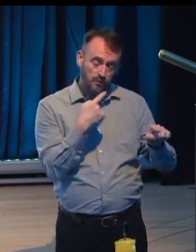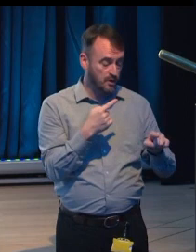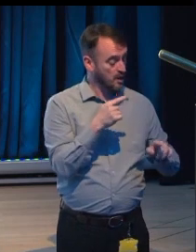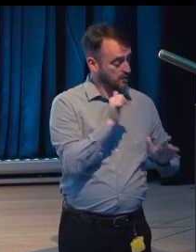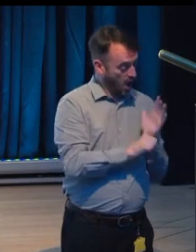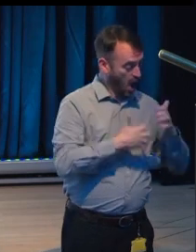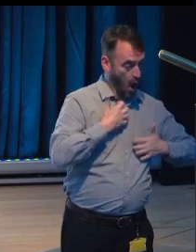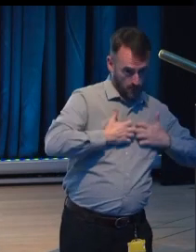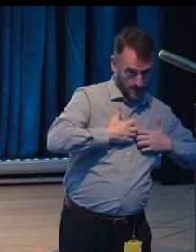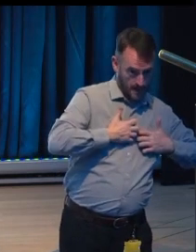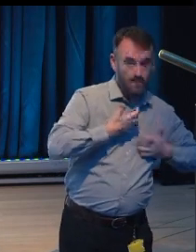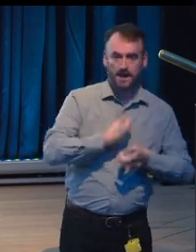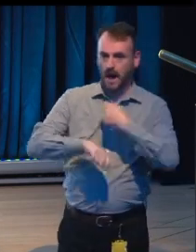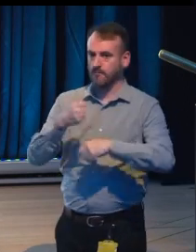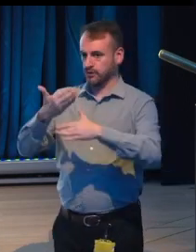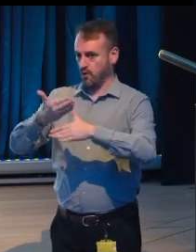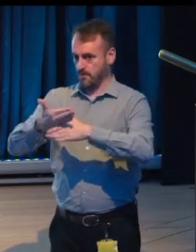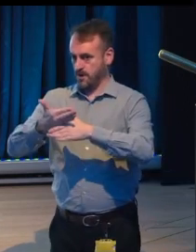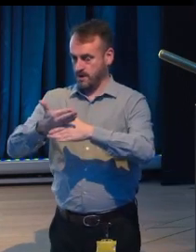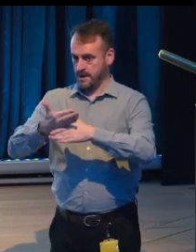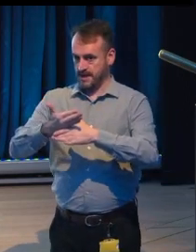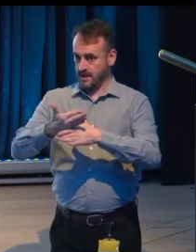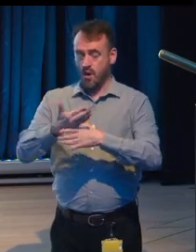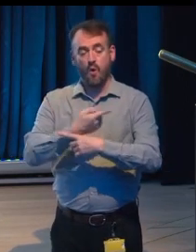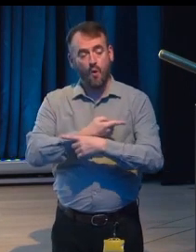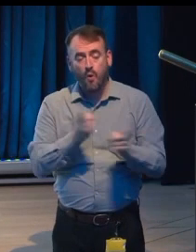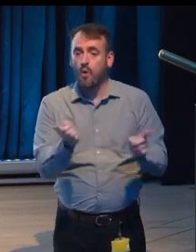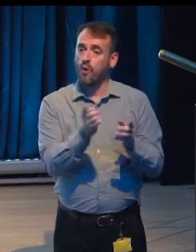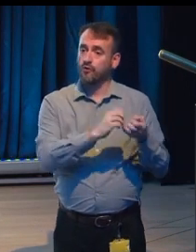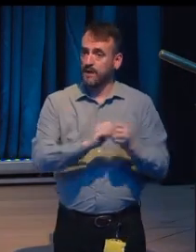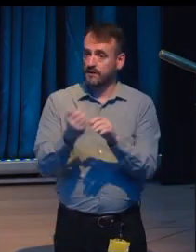as a job in any creative discipline. And it also leads you